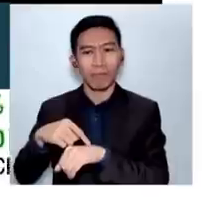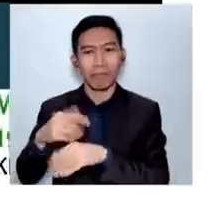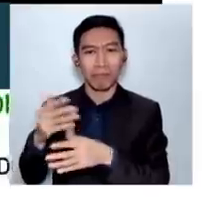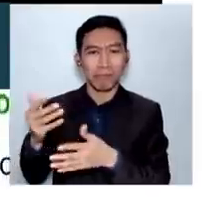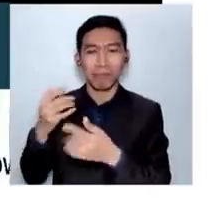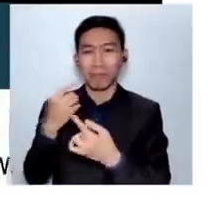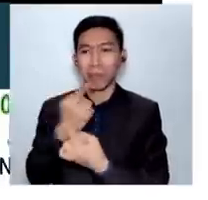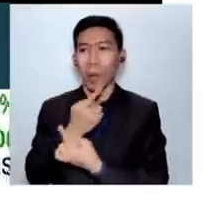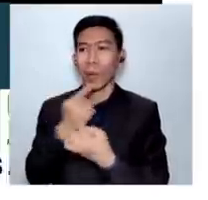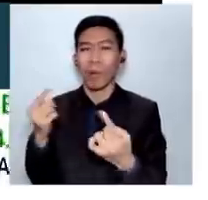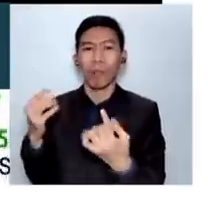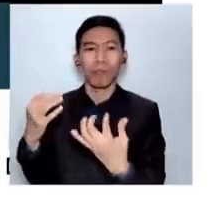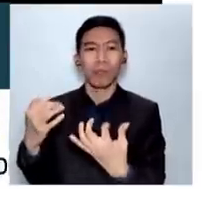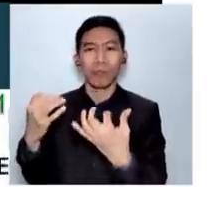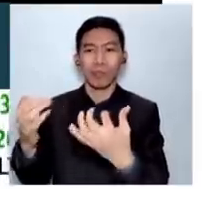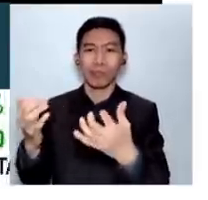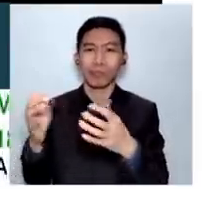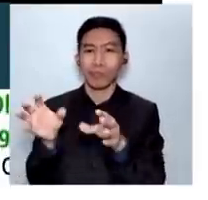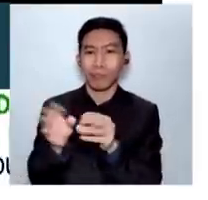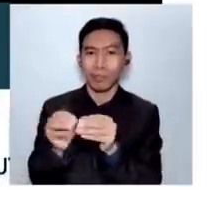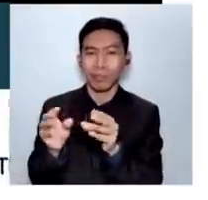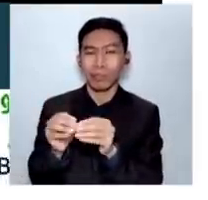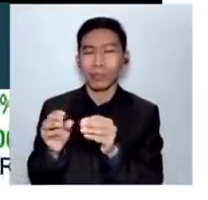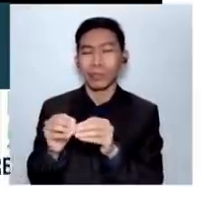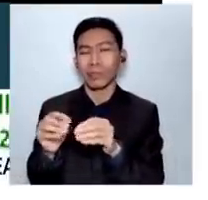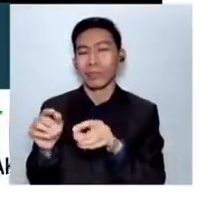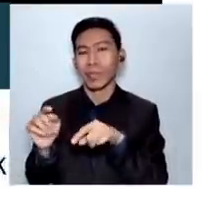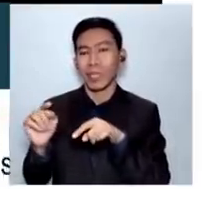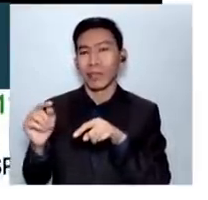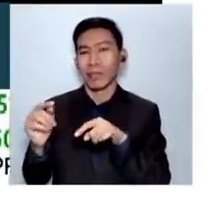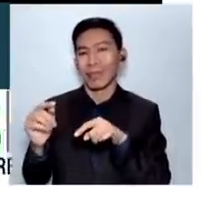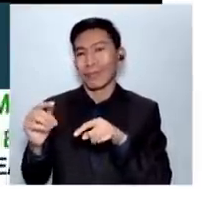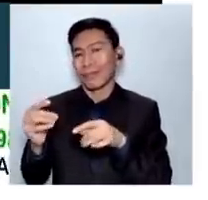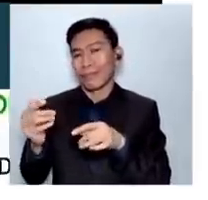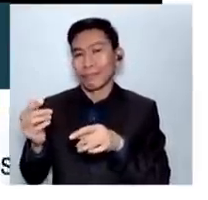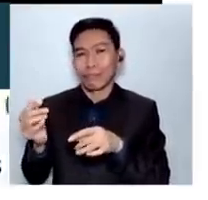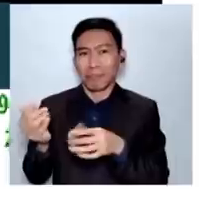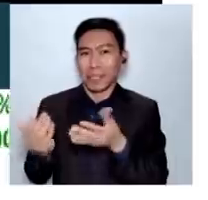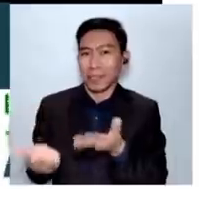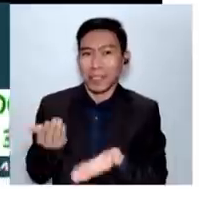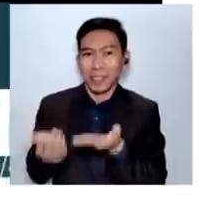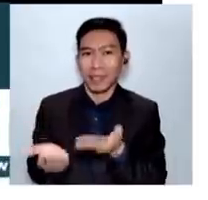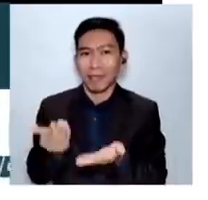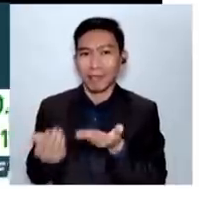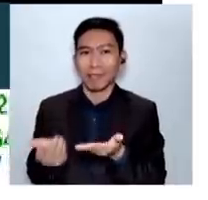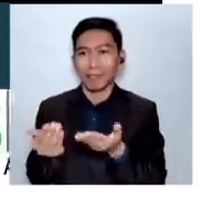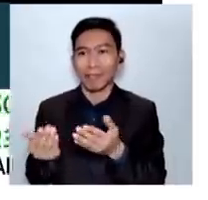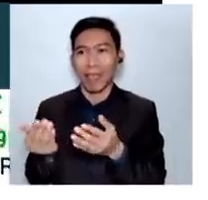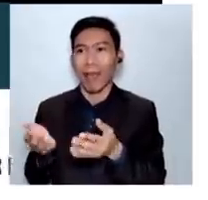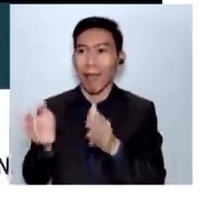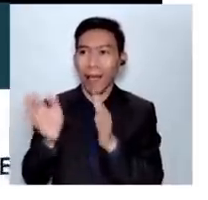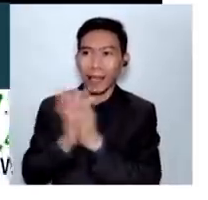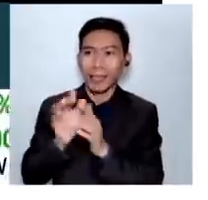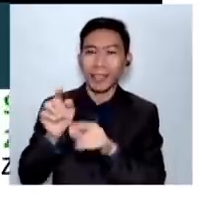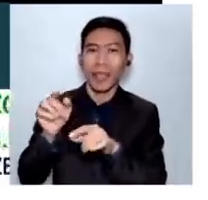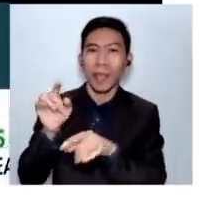publicly hold events, ask maybe the news media to cover them, and